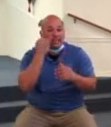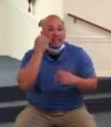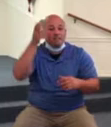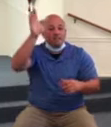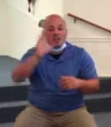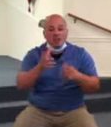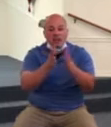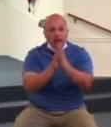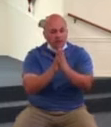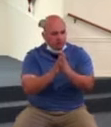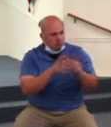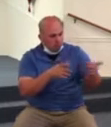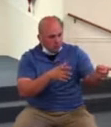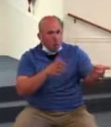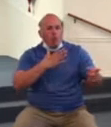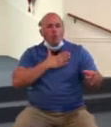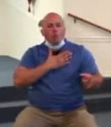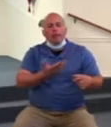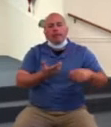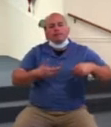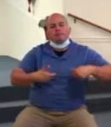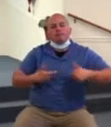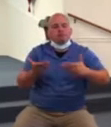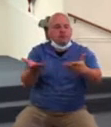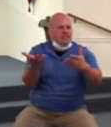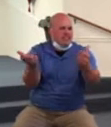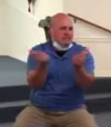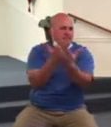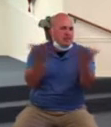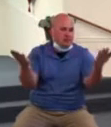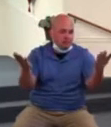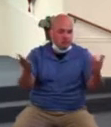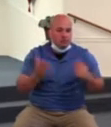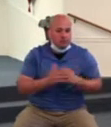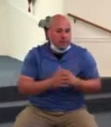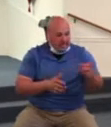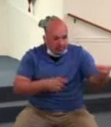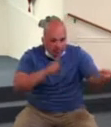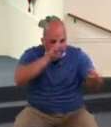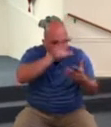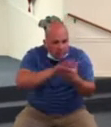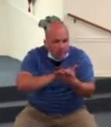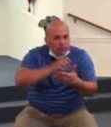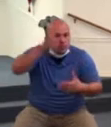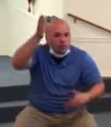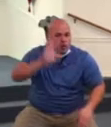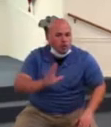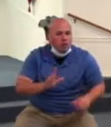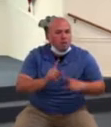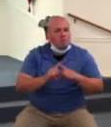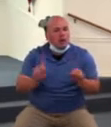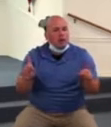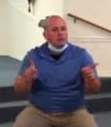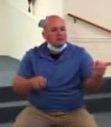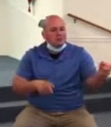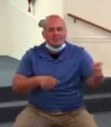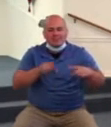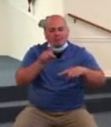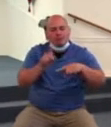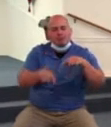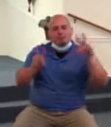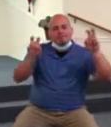And this man, he believed in God, but he just couldn't give up his